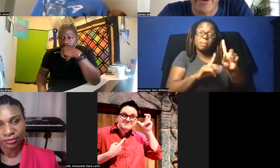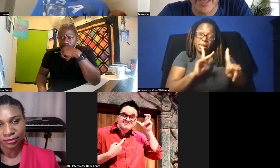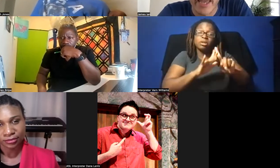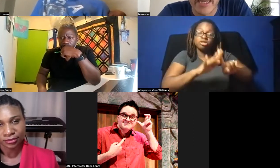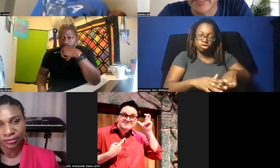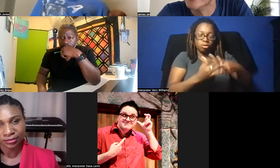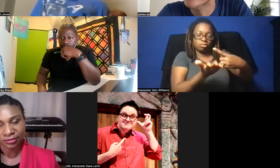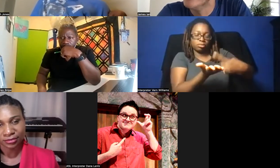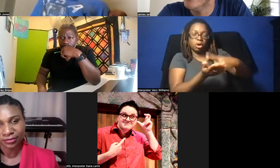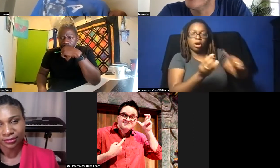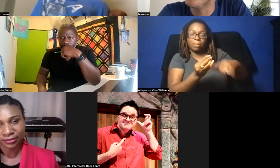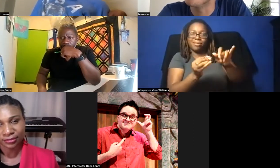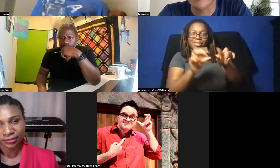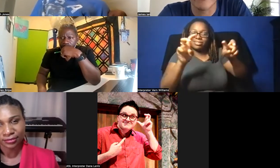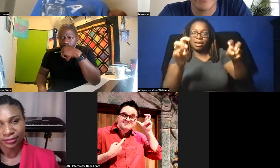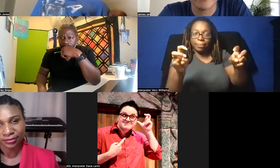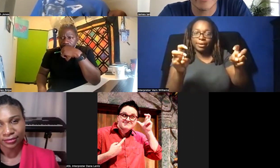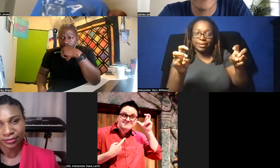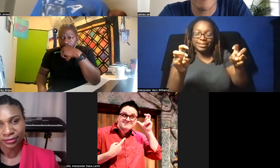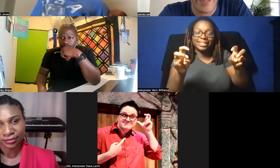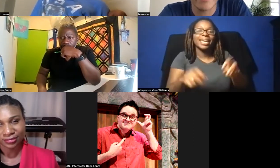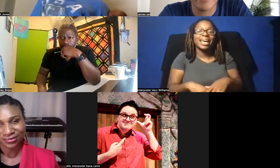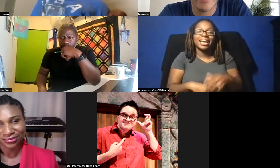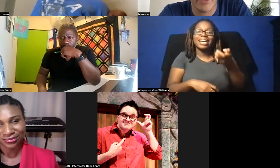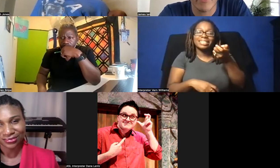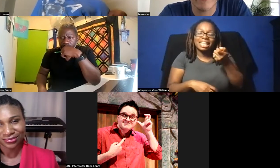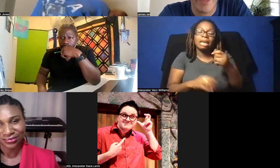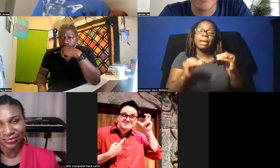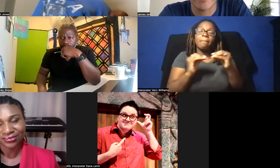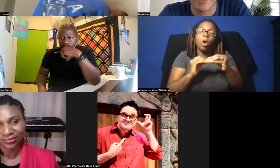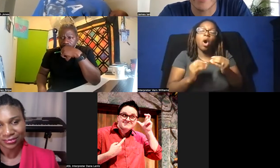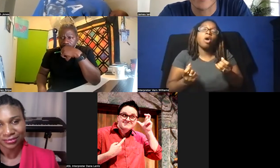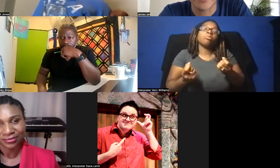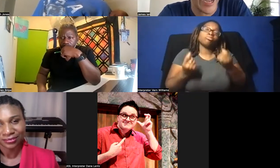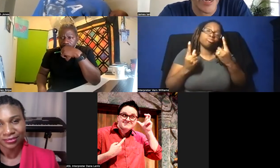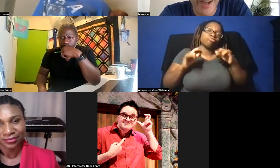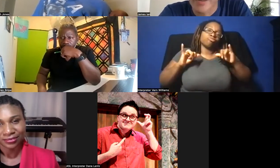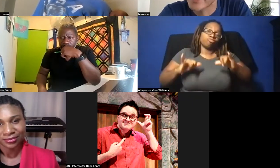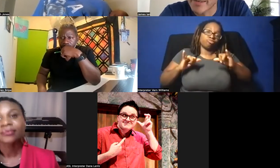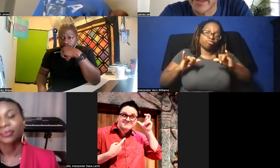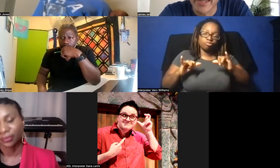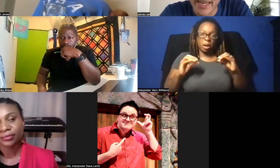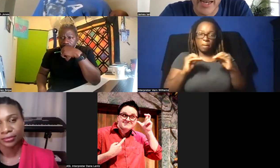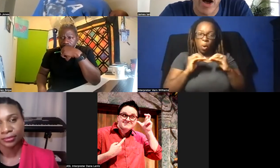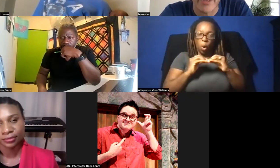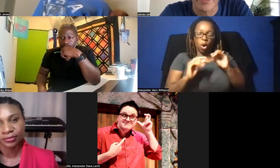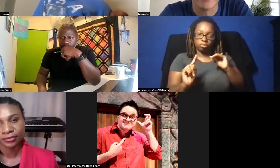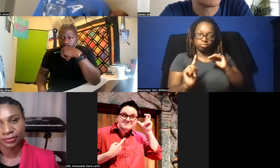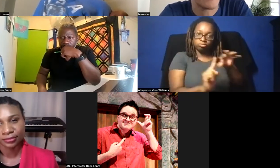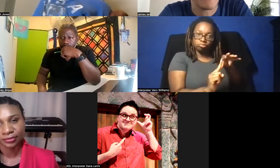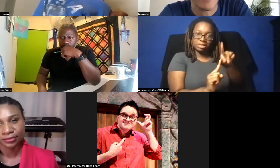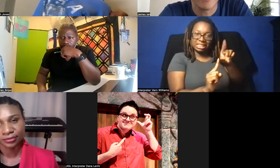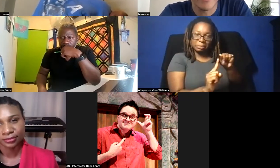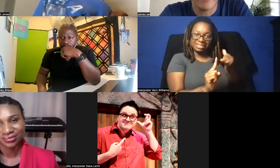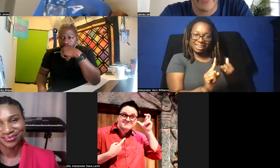and there is a little bit of light, that is shining on disability, and